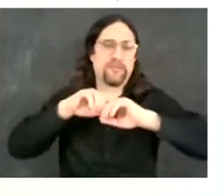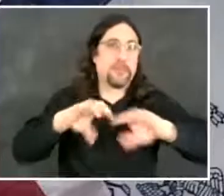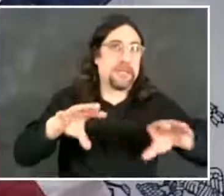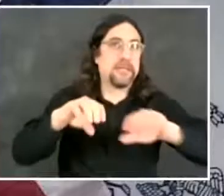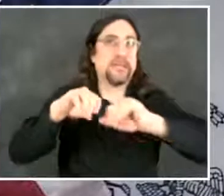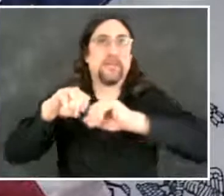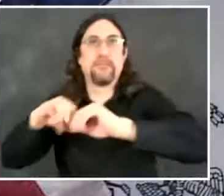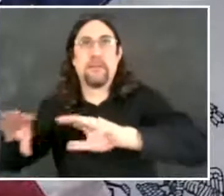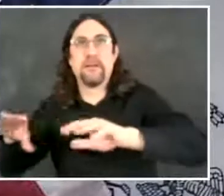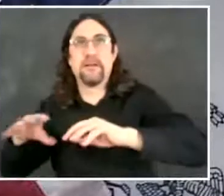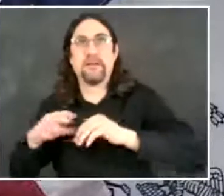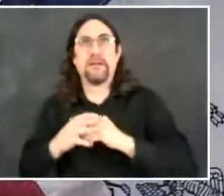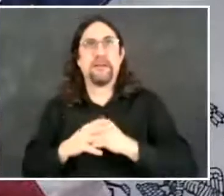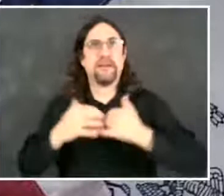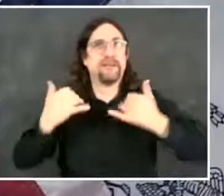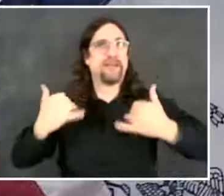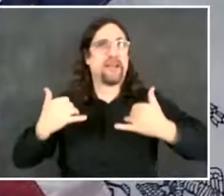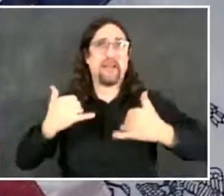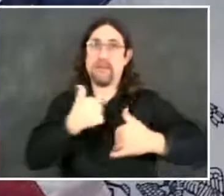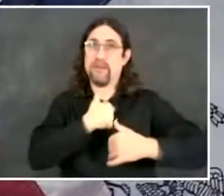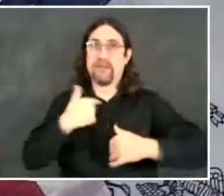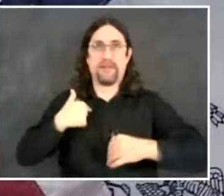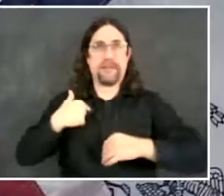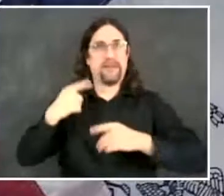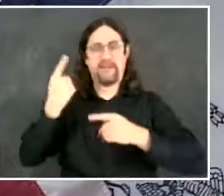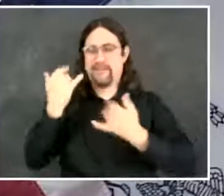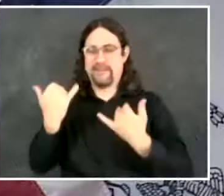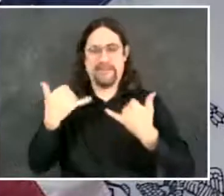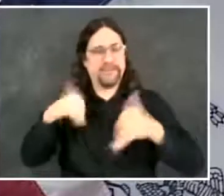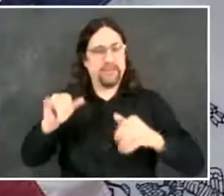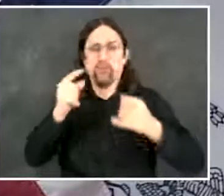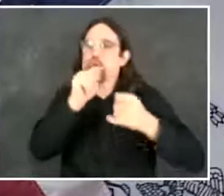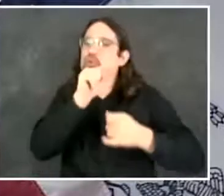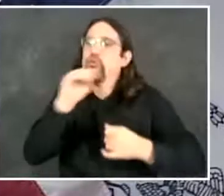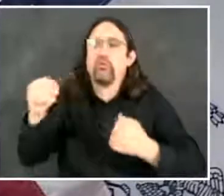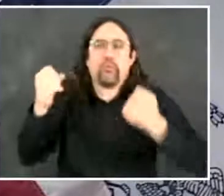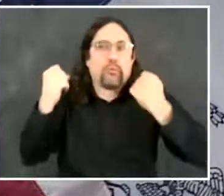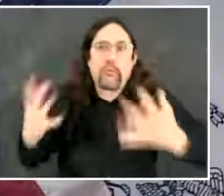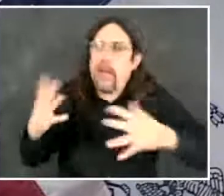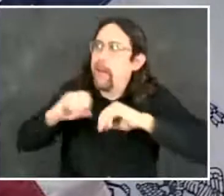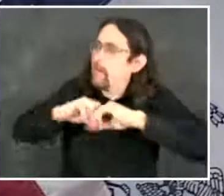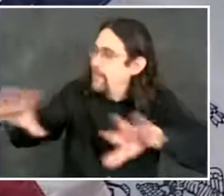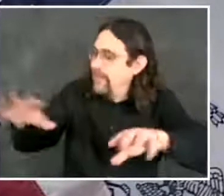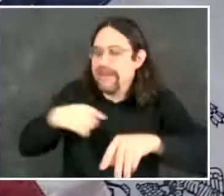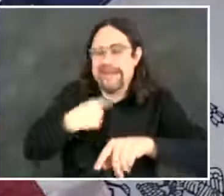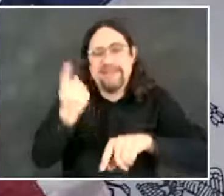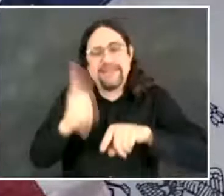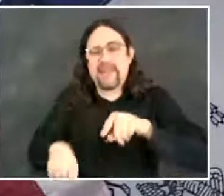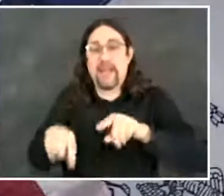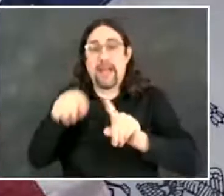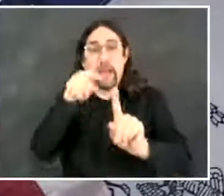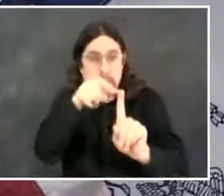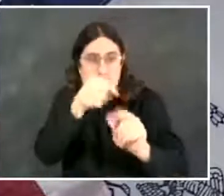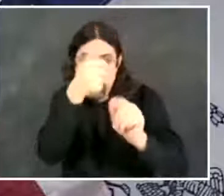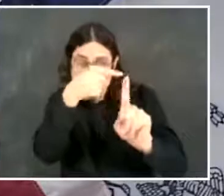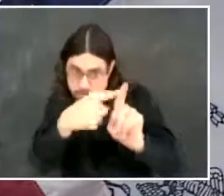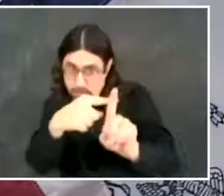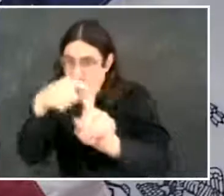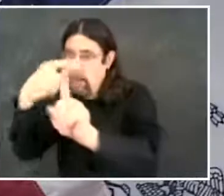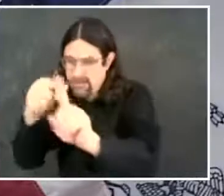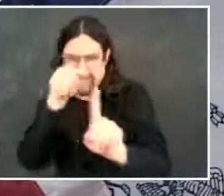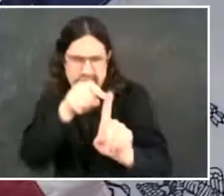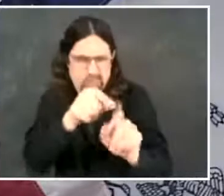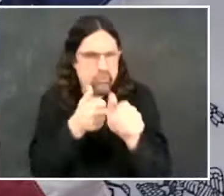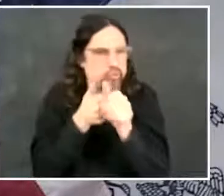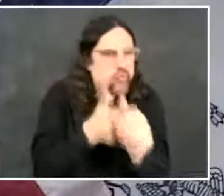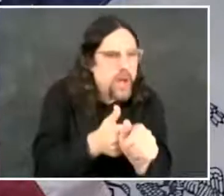Next, we have Kathleen from Patch. Good morning, Mr. Mayor and everyone. I have two questions. The first is that